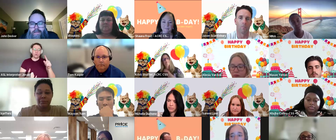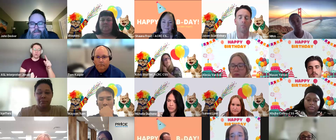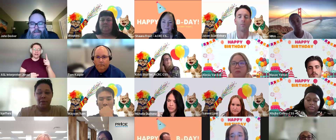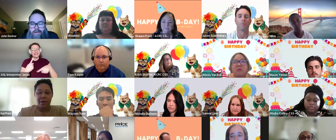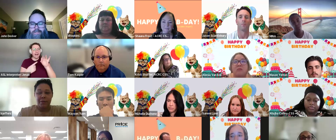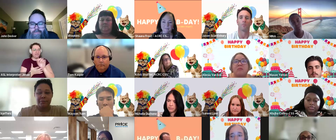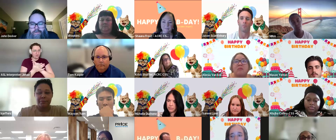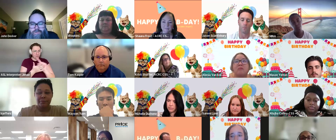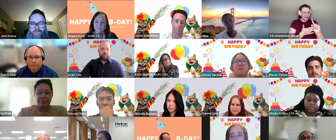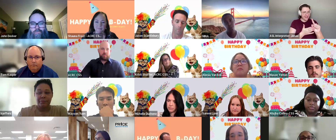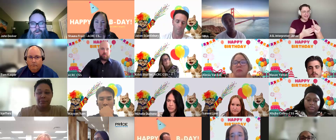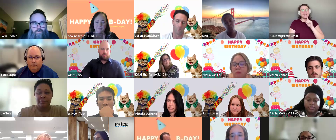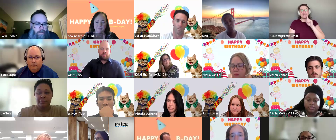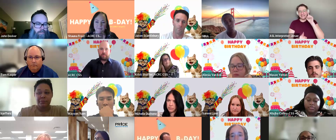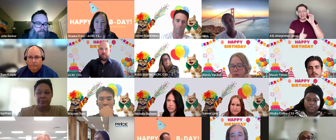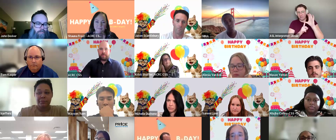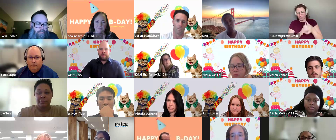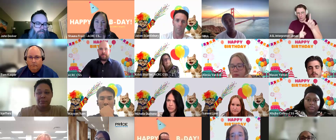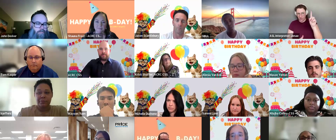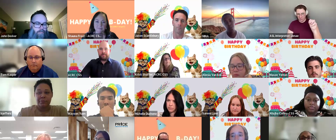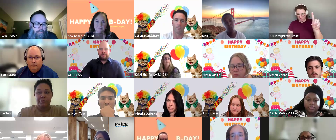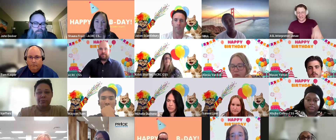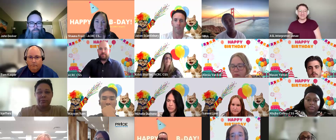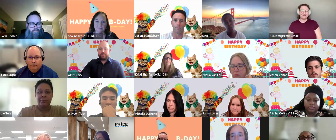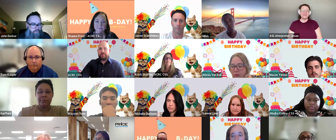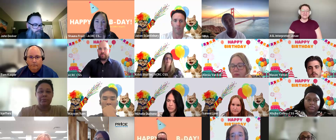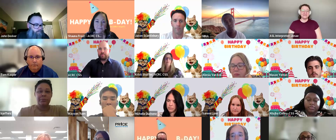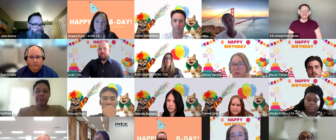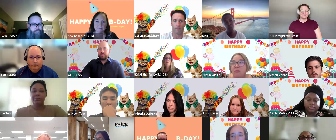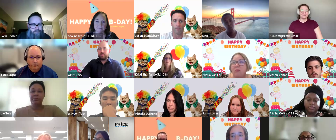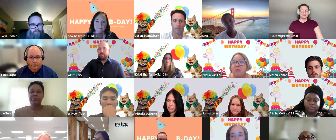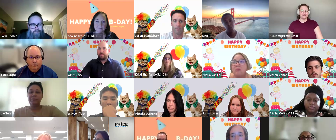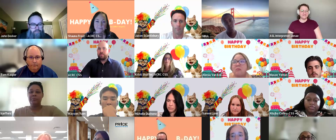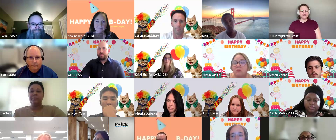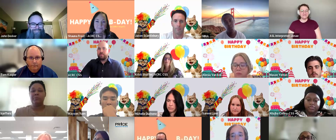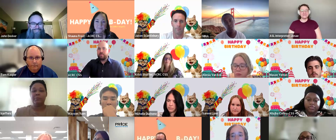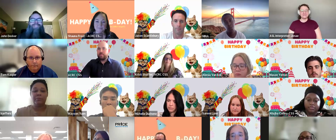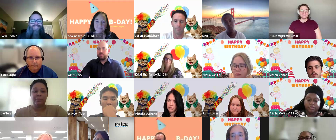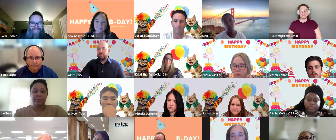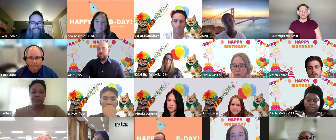sign of the week and our Deaf Culture 101.